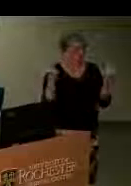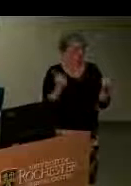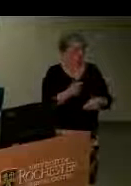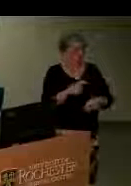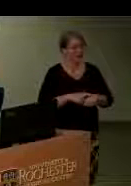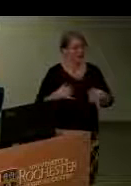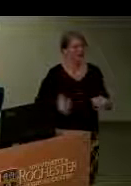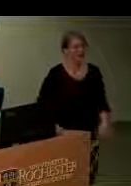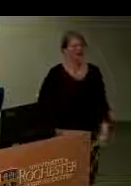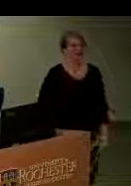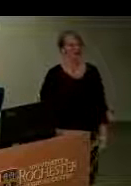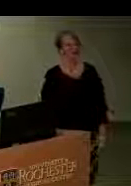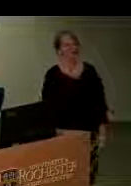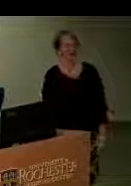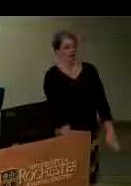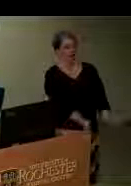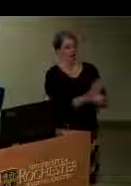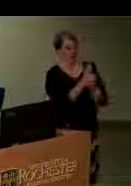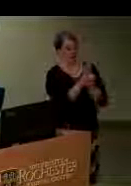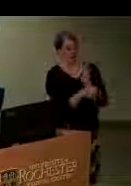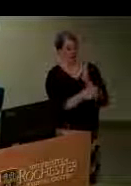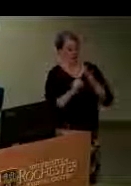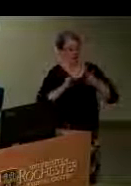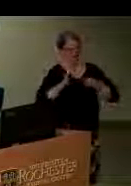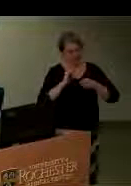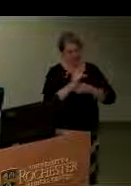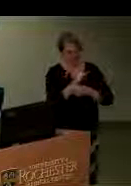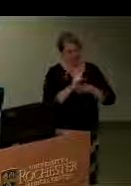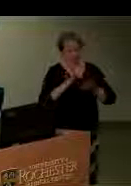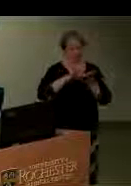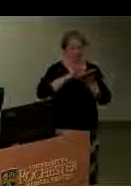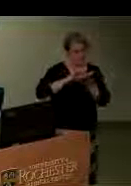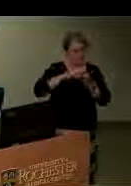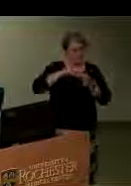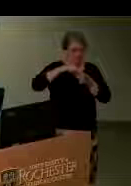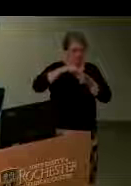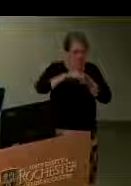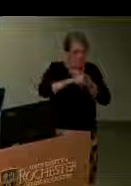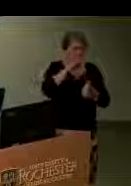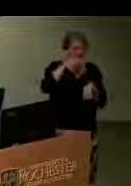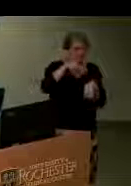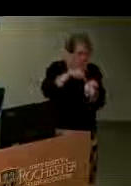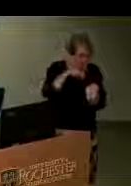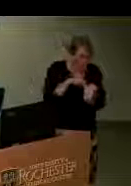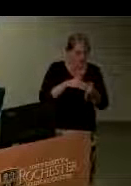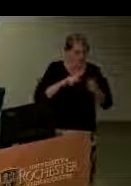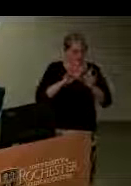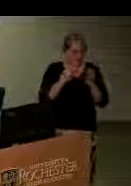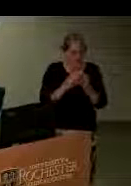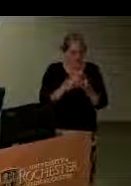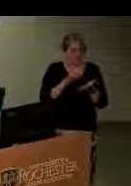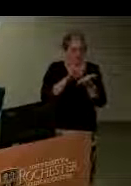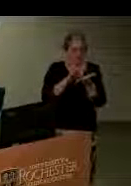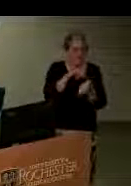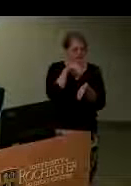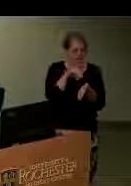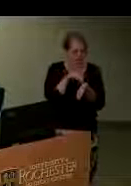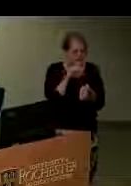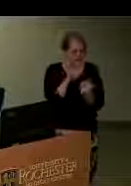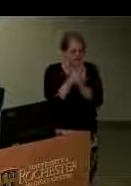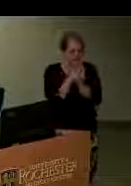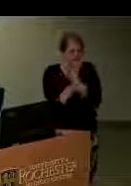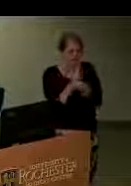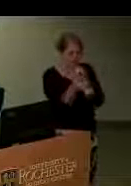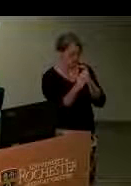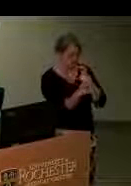was skillful internists and pediatricians and family medicine doctors who were really skillful at